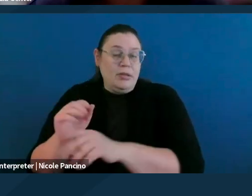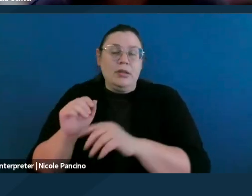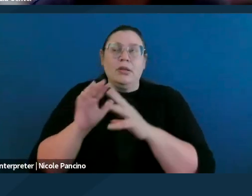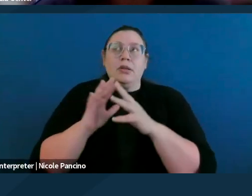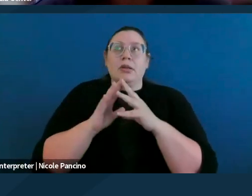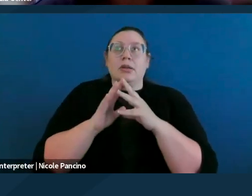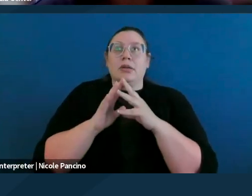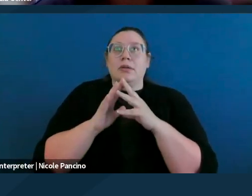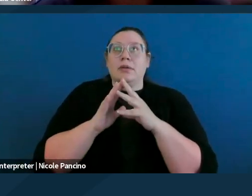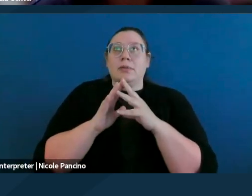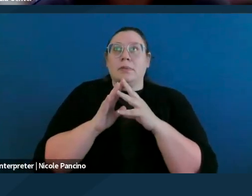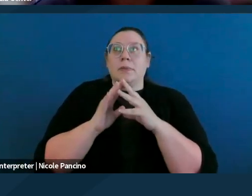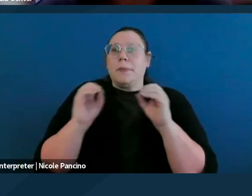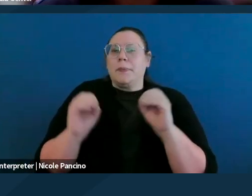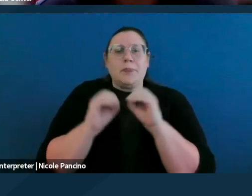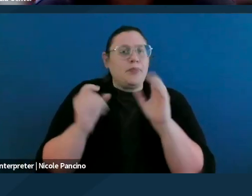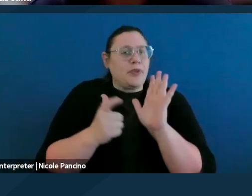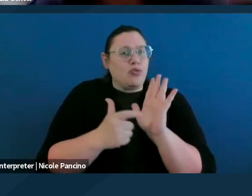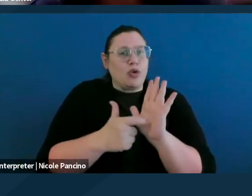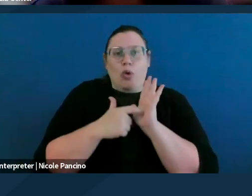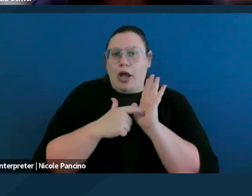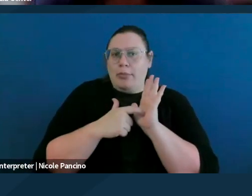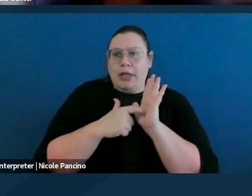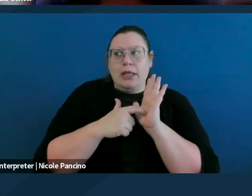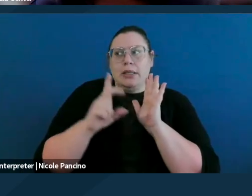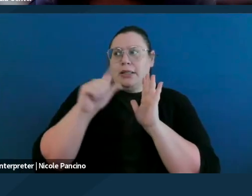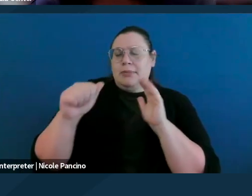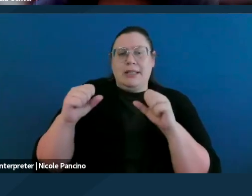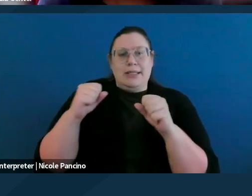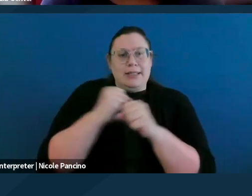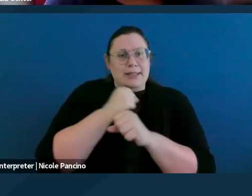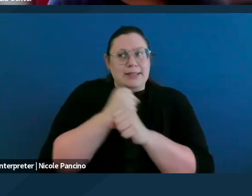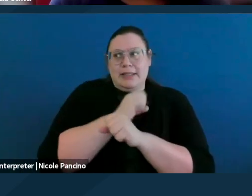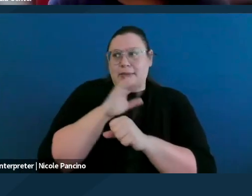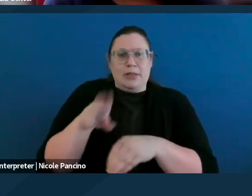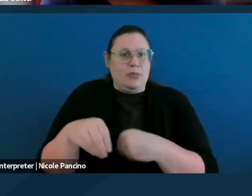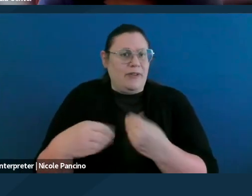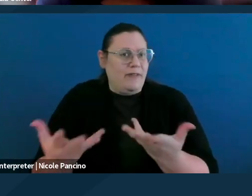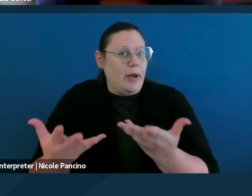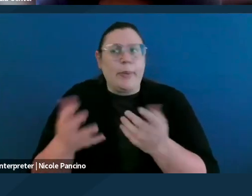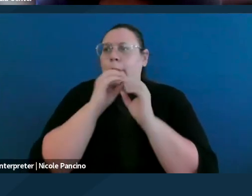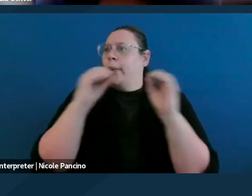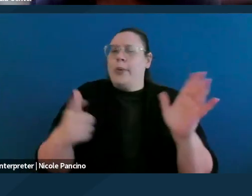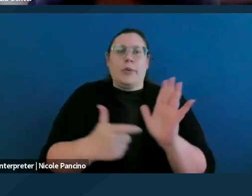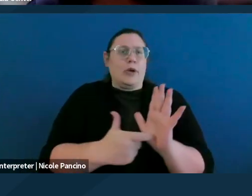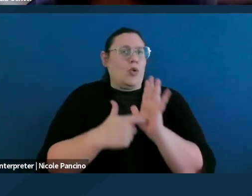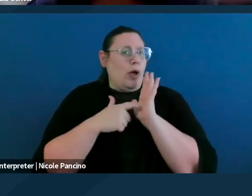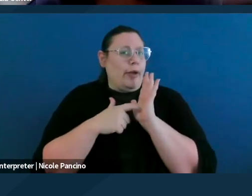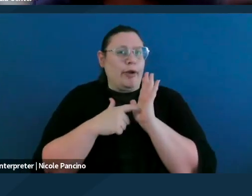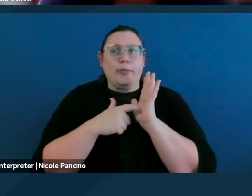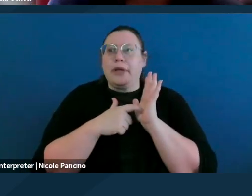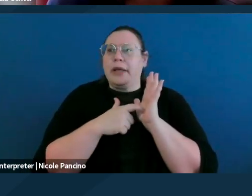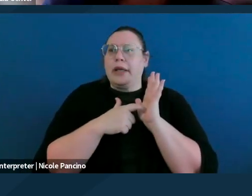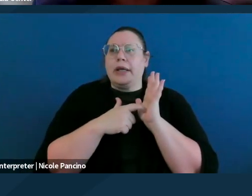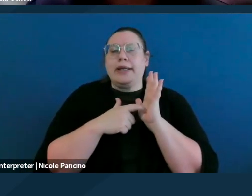a requirement that disability statistics be provided. There's not a requirement that there be a